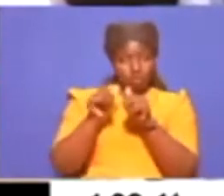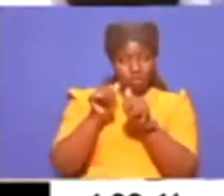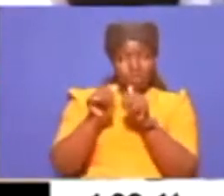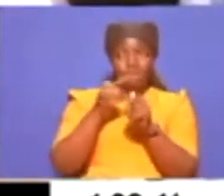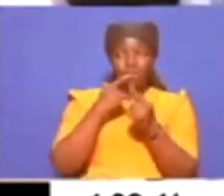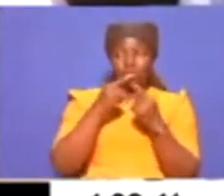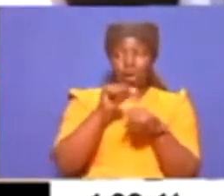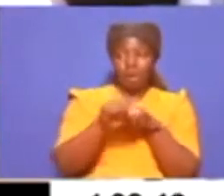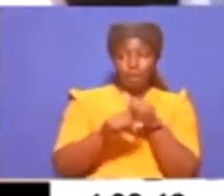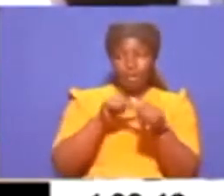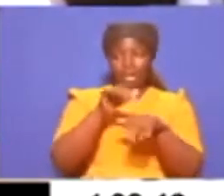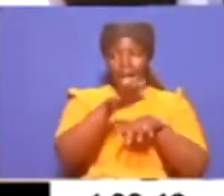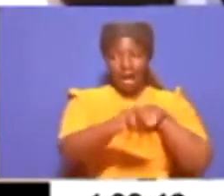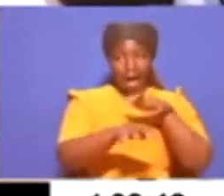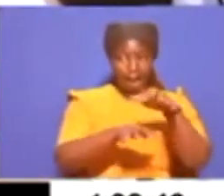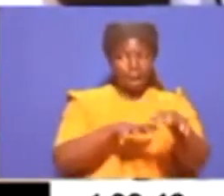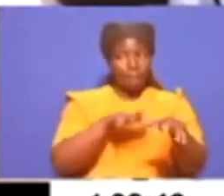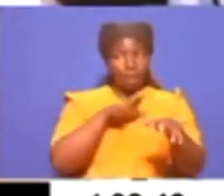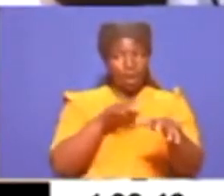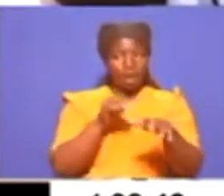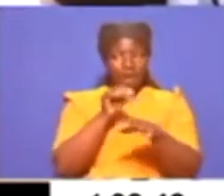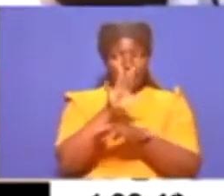na matibabu yake